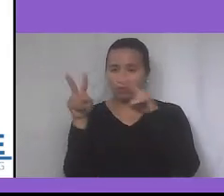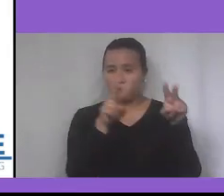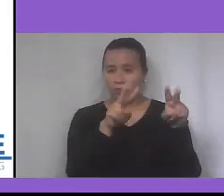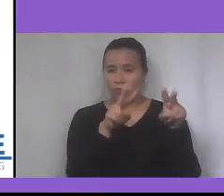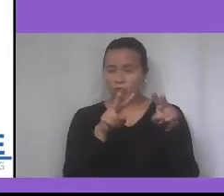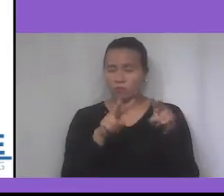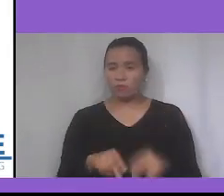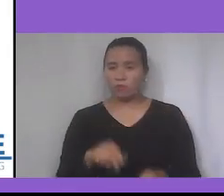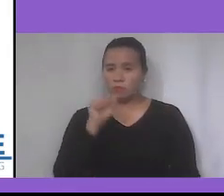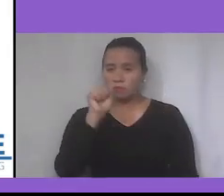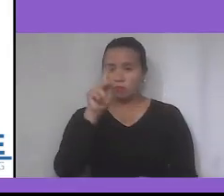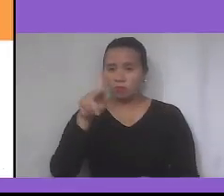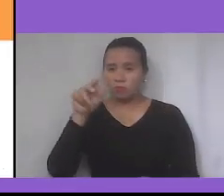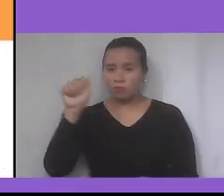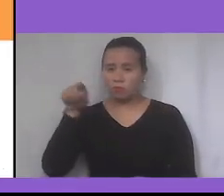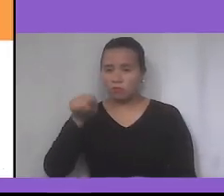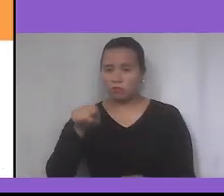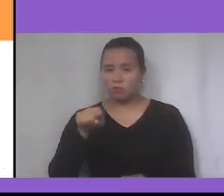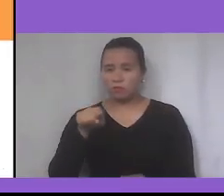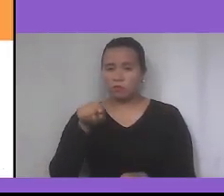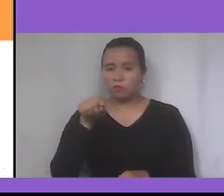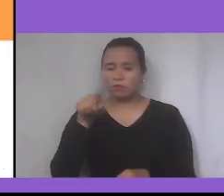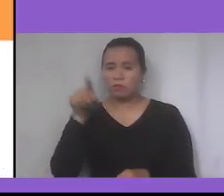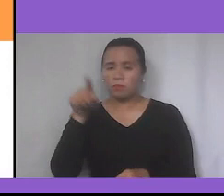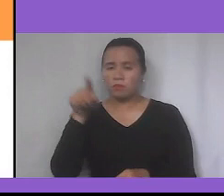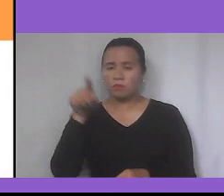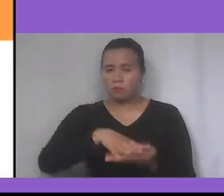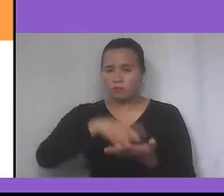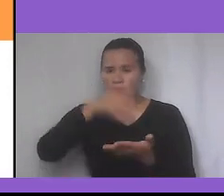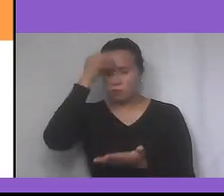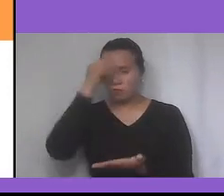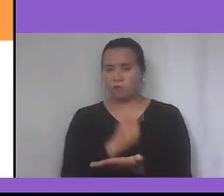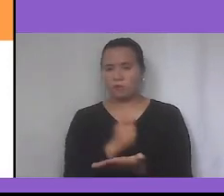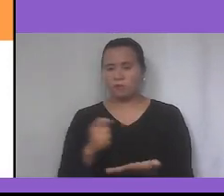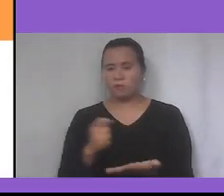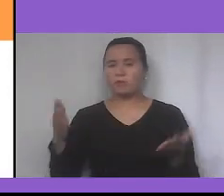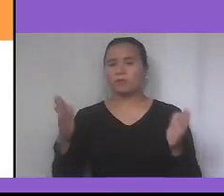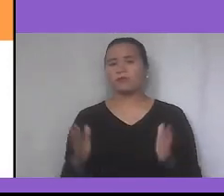from Microsoft Education, visit